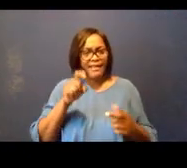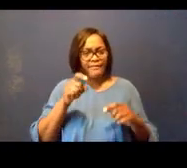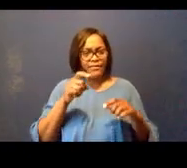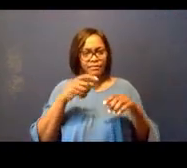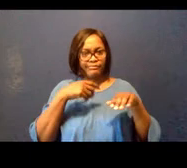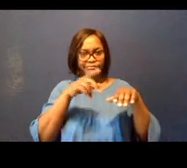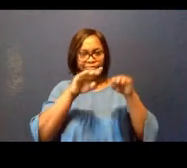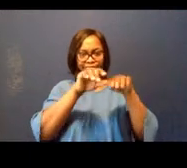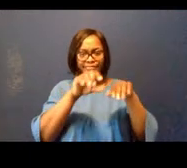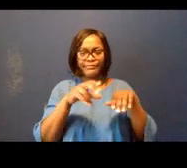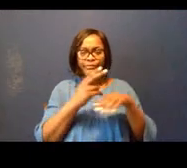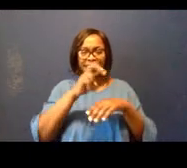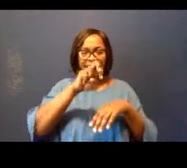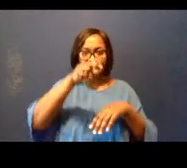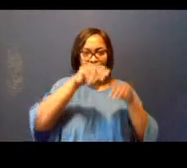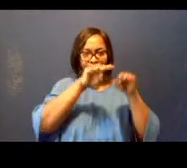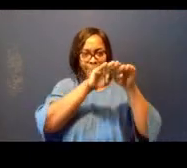statute there that says